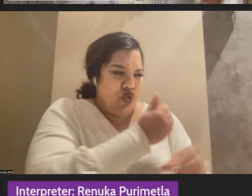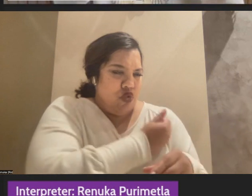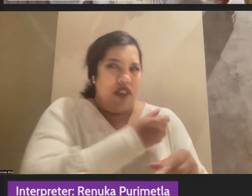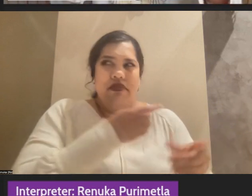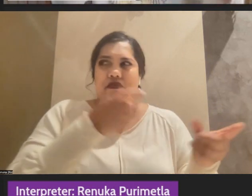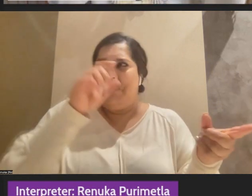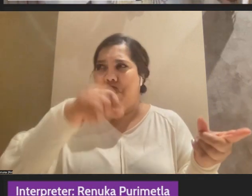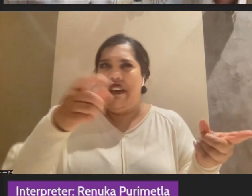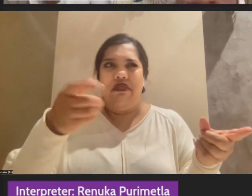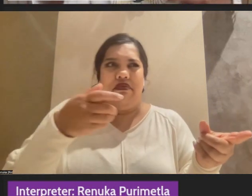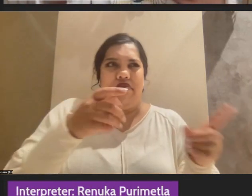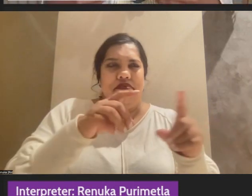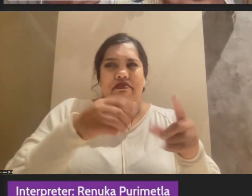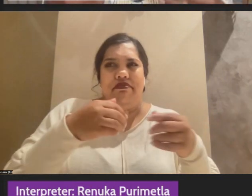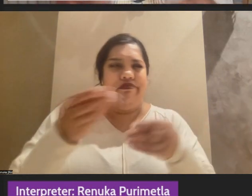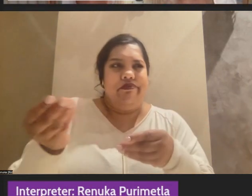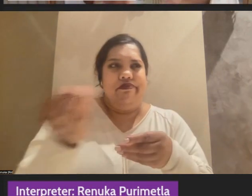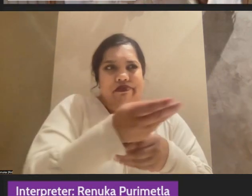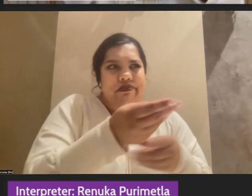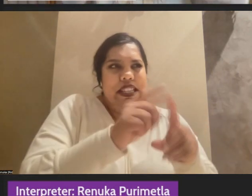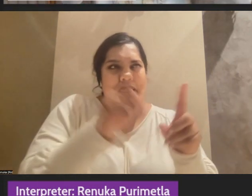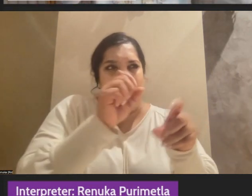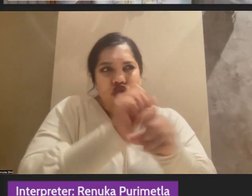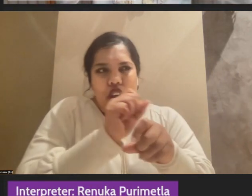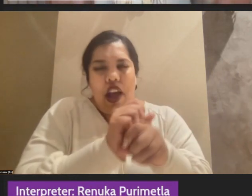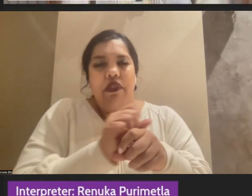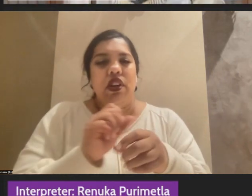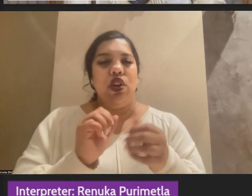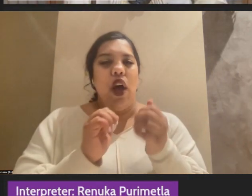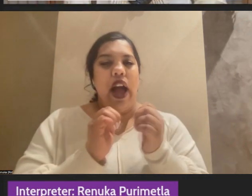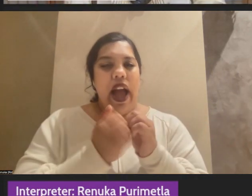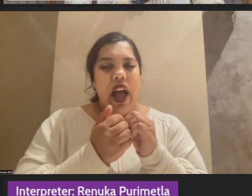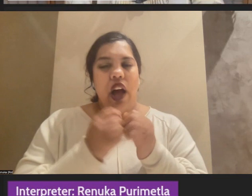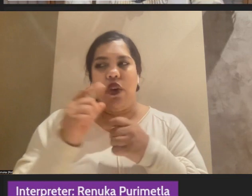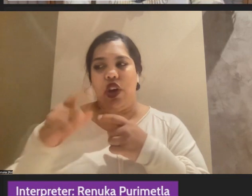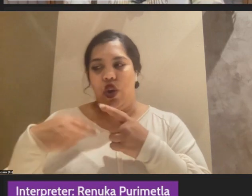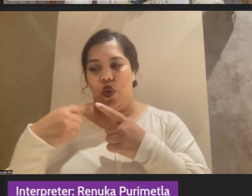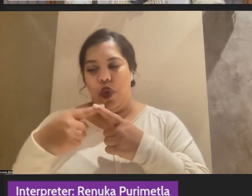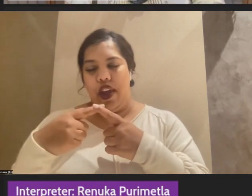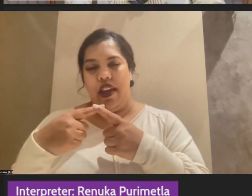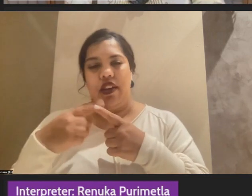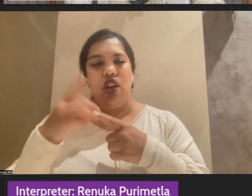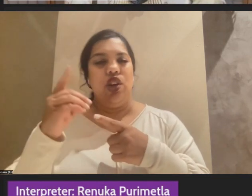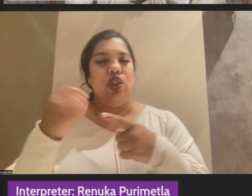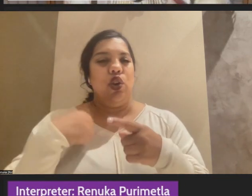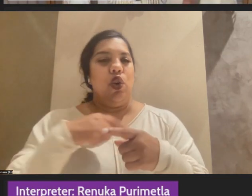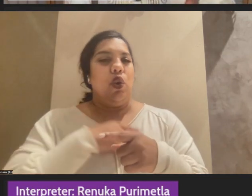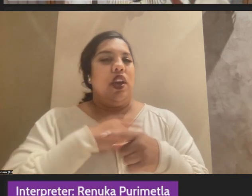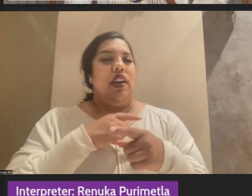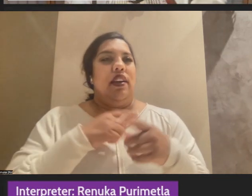someone, whatever it is. When do we enlarge our circle of compassion, enlarge our circle